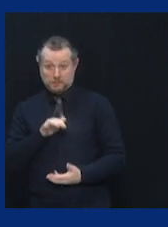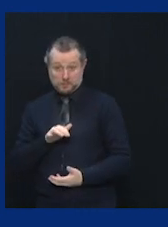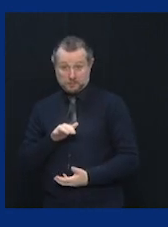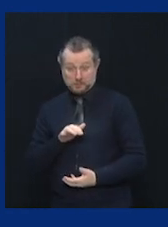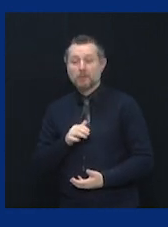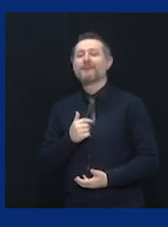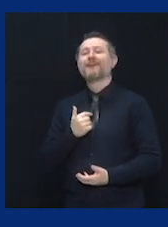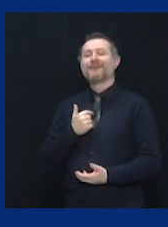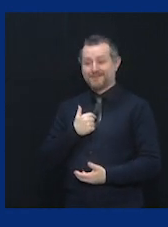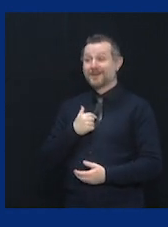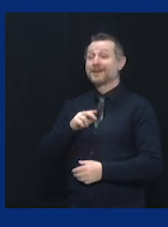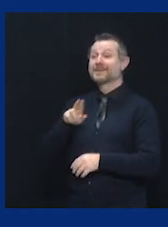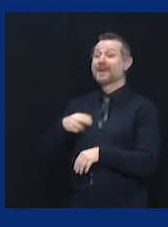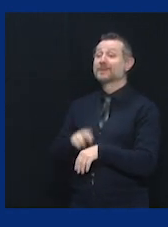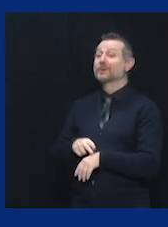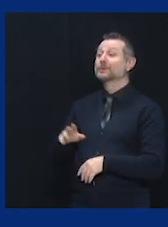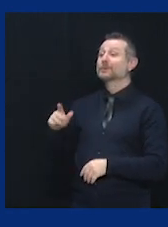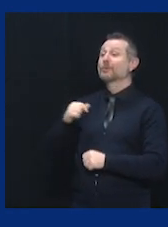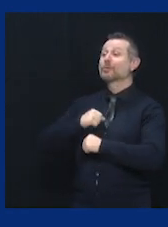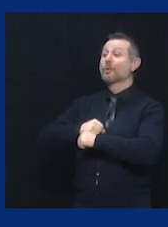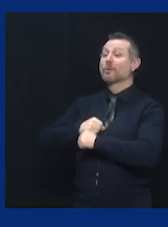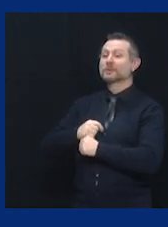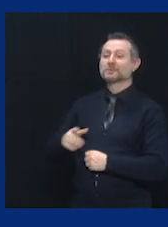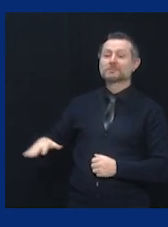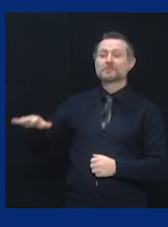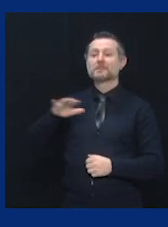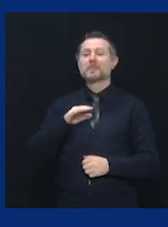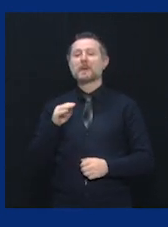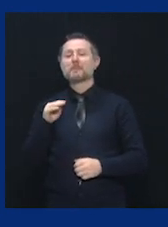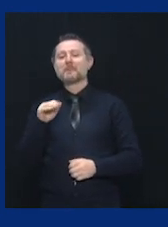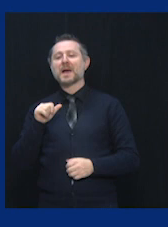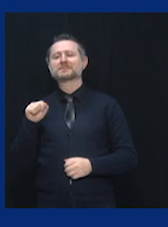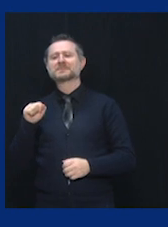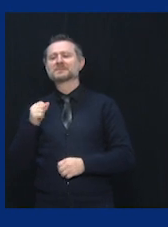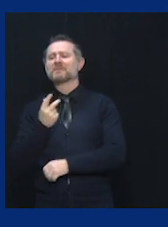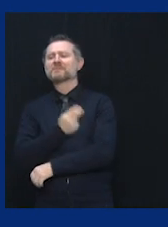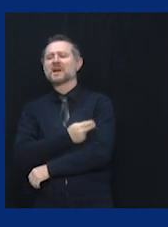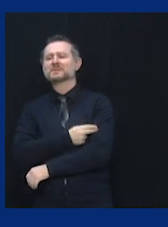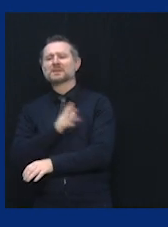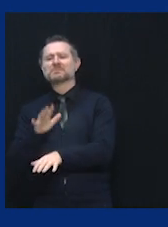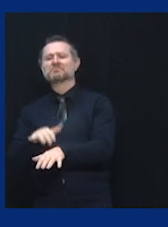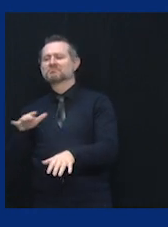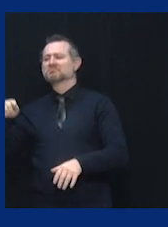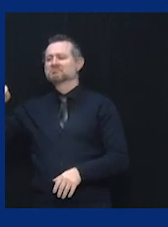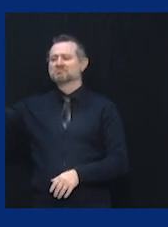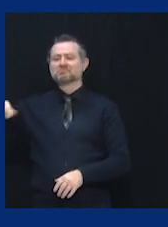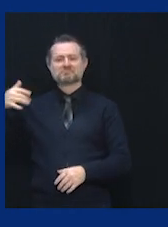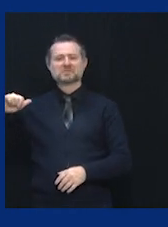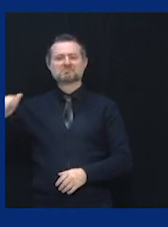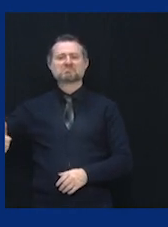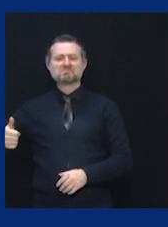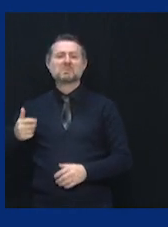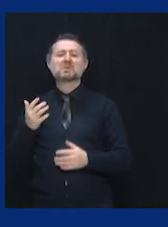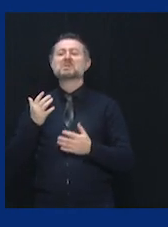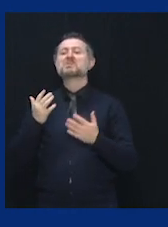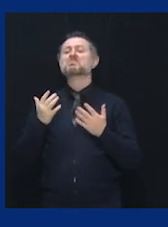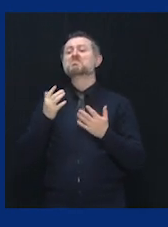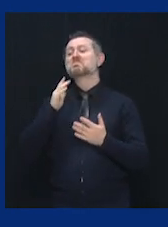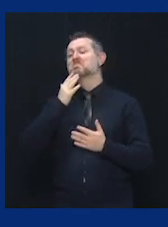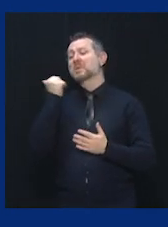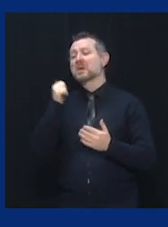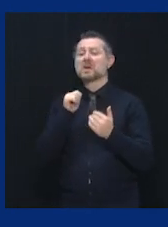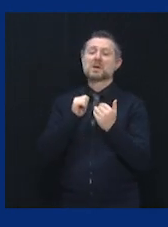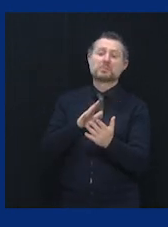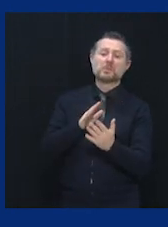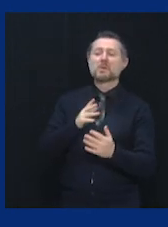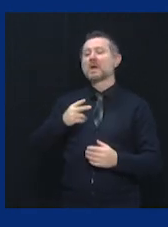at mass vaccination sites, which are probably the most effective way to do volume, we